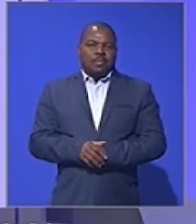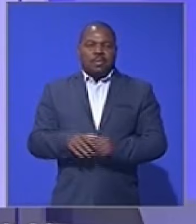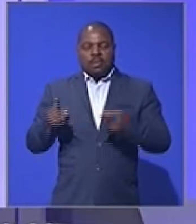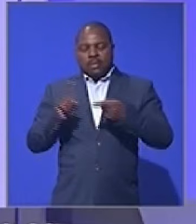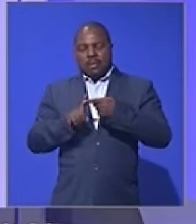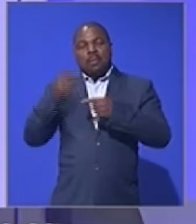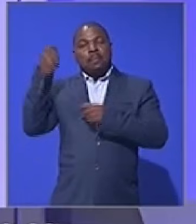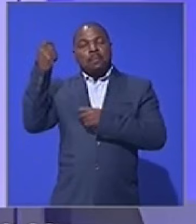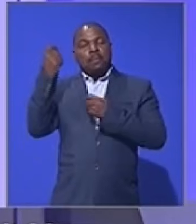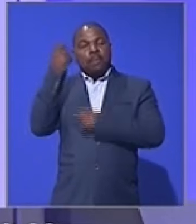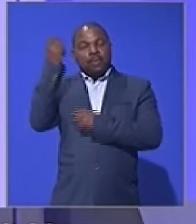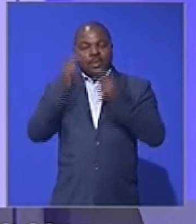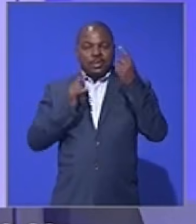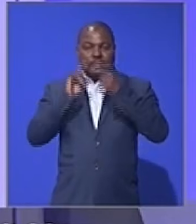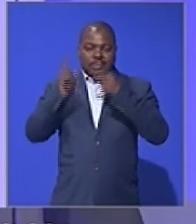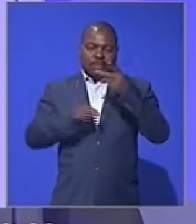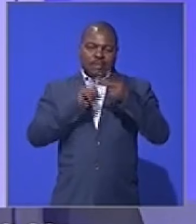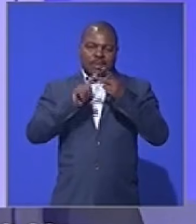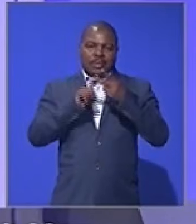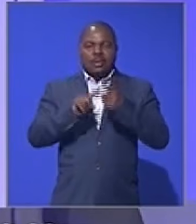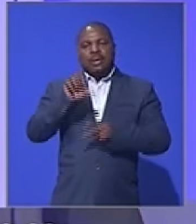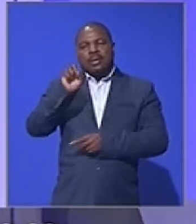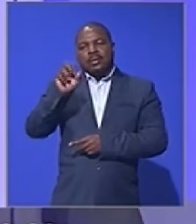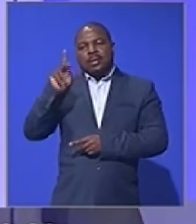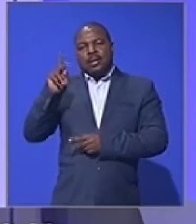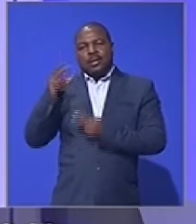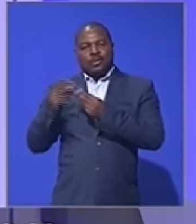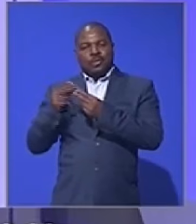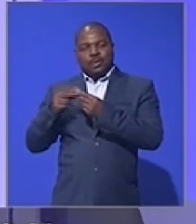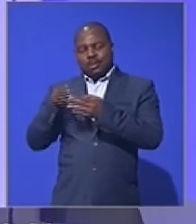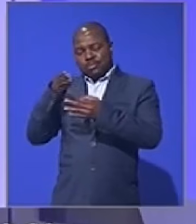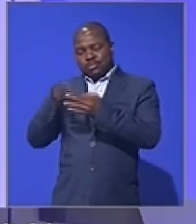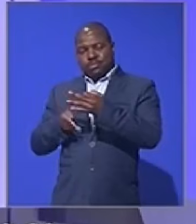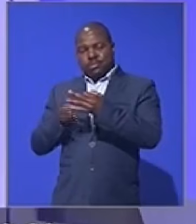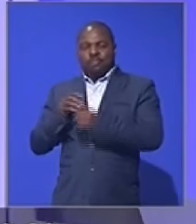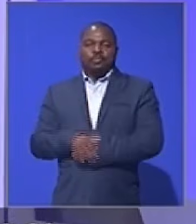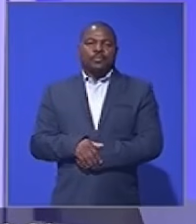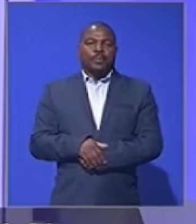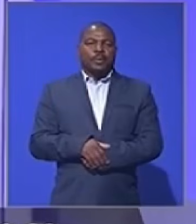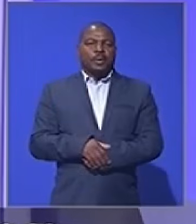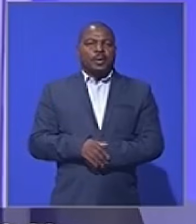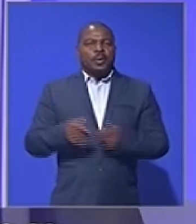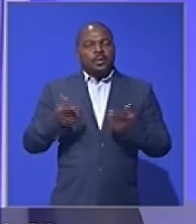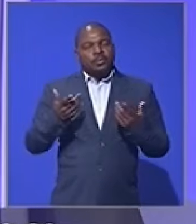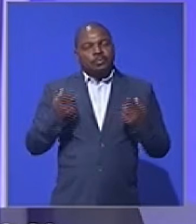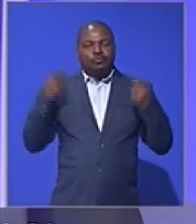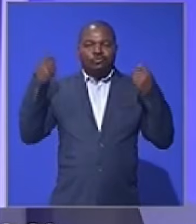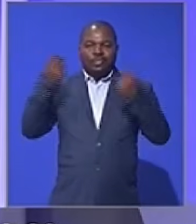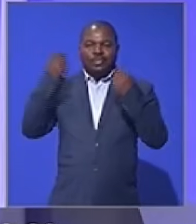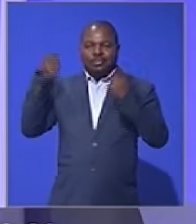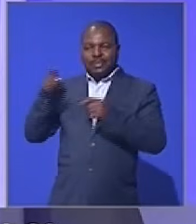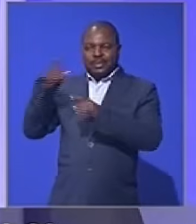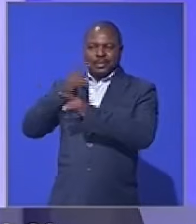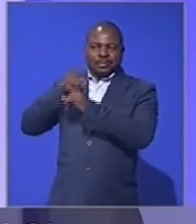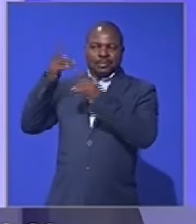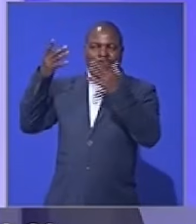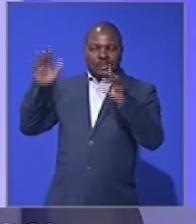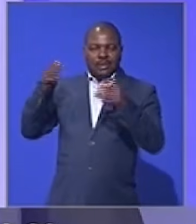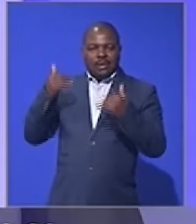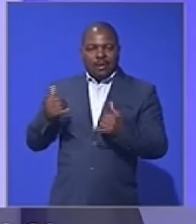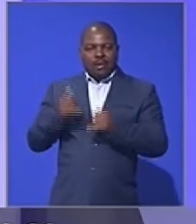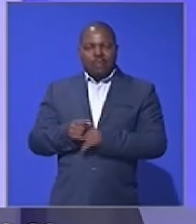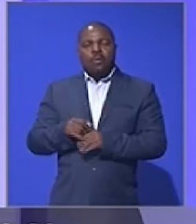akaretša Polokwane City le Sekhukhune United. Go keteka katlego ya Makesi FC re